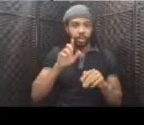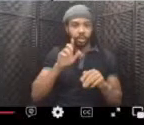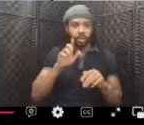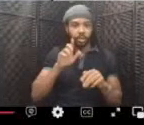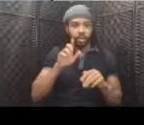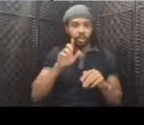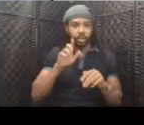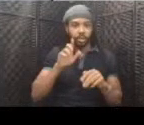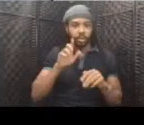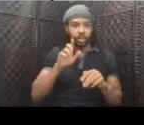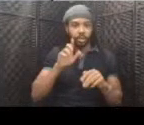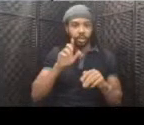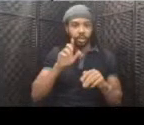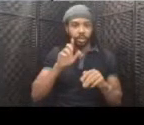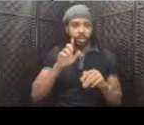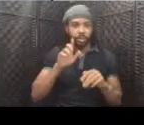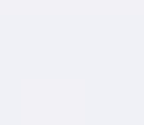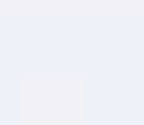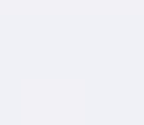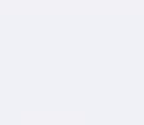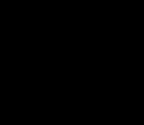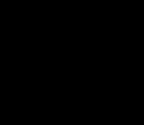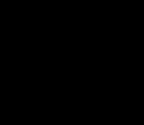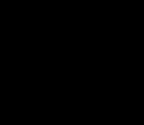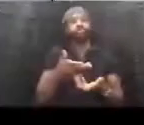end. It just keeps reloading.